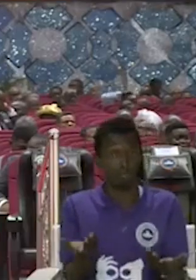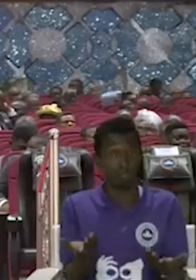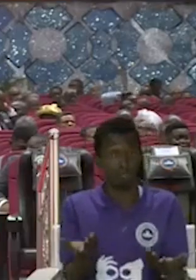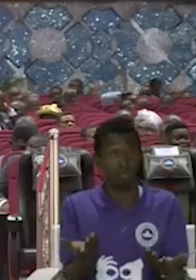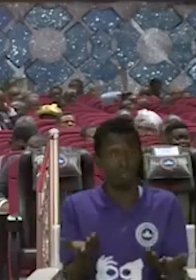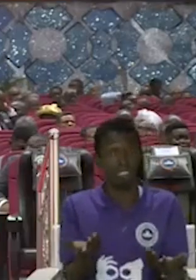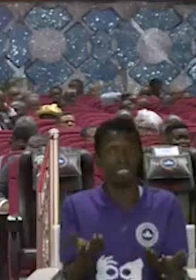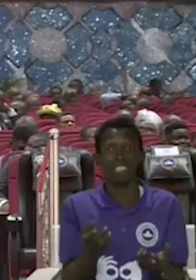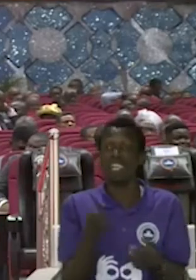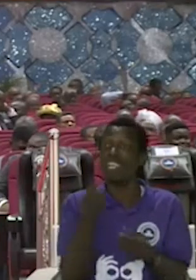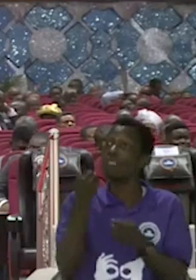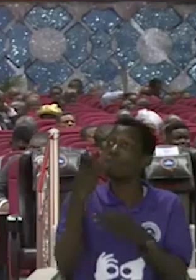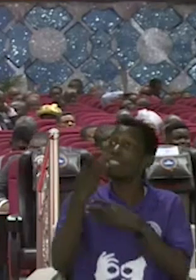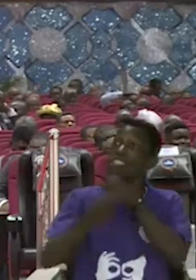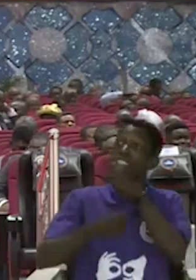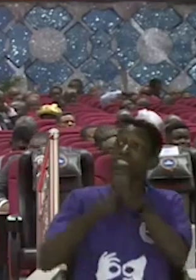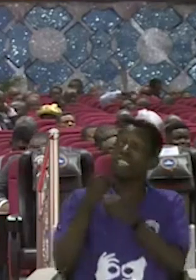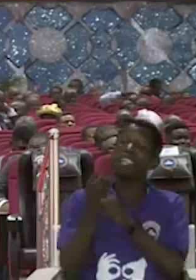Years ago,